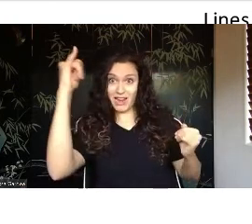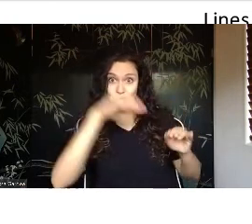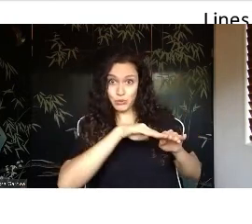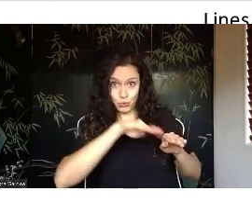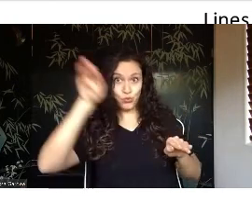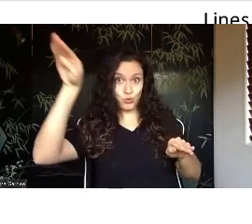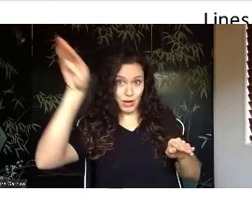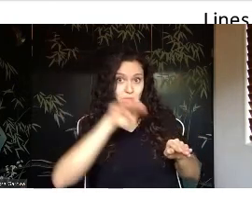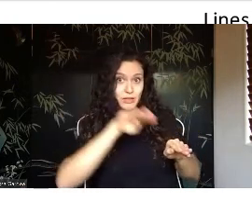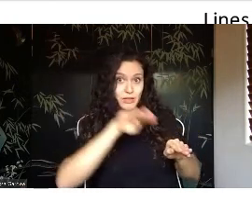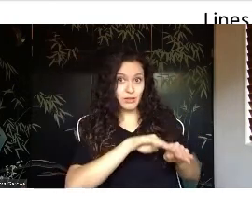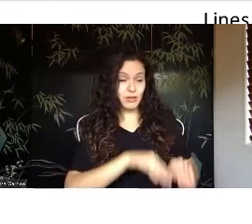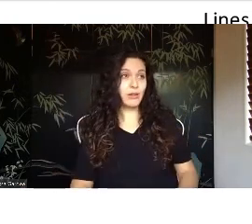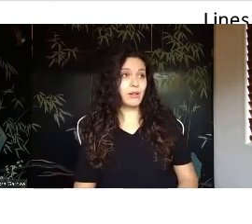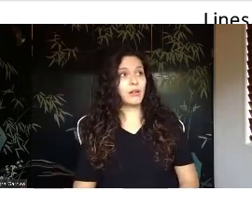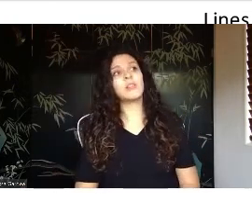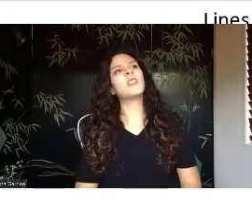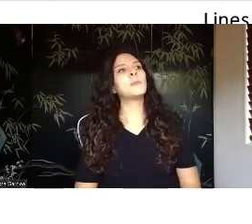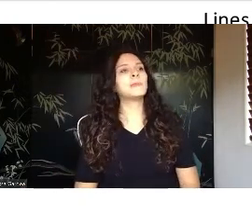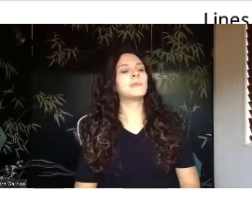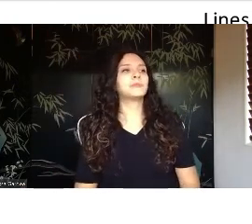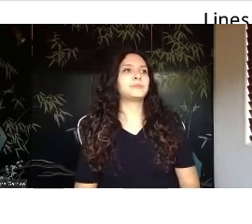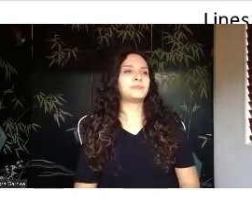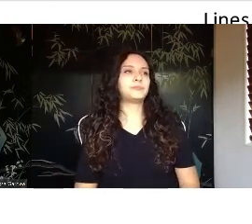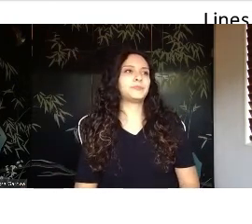straight line.